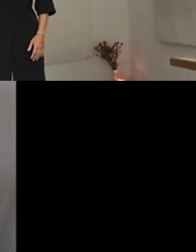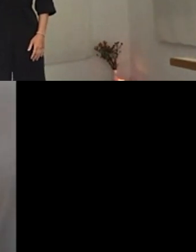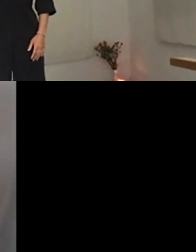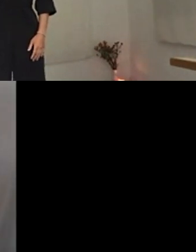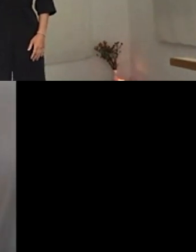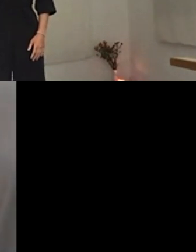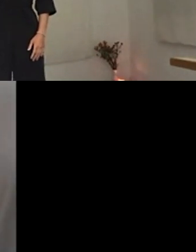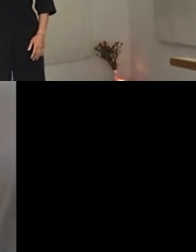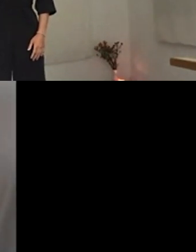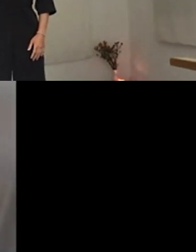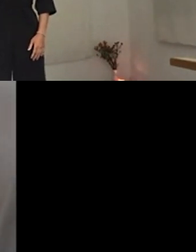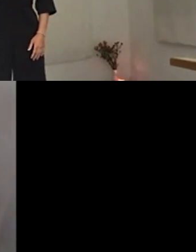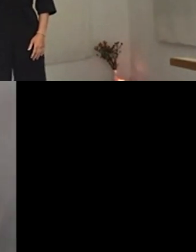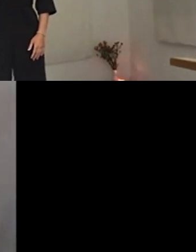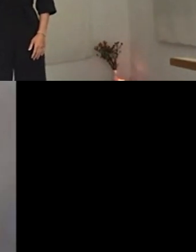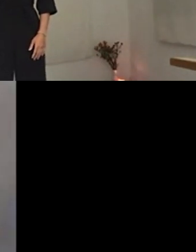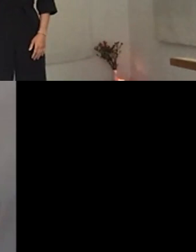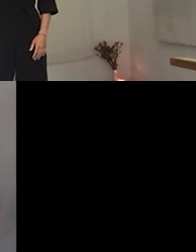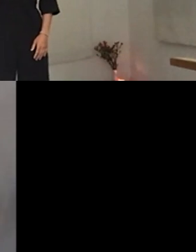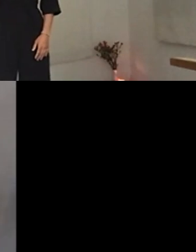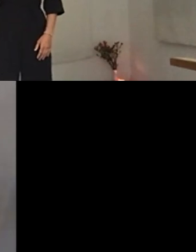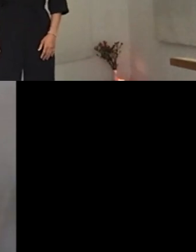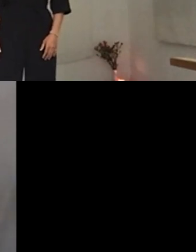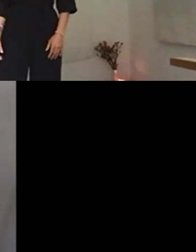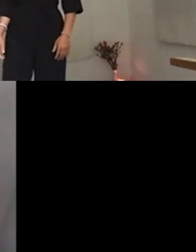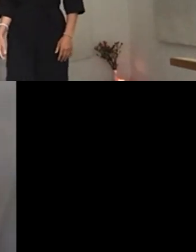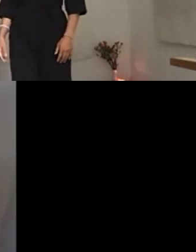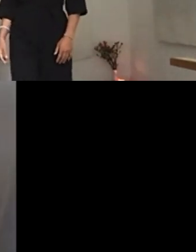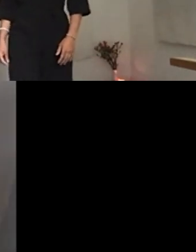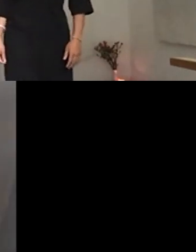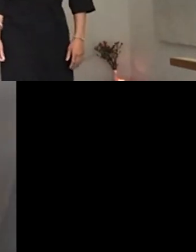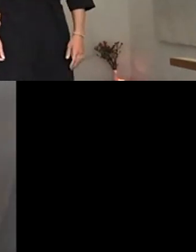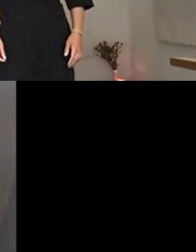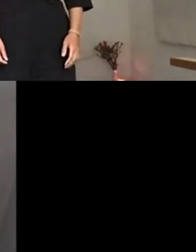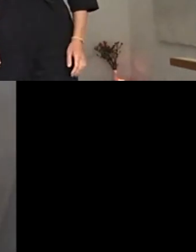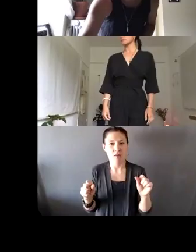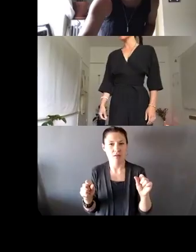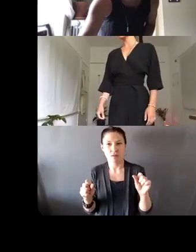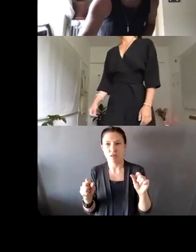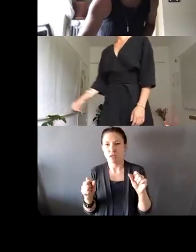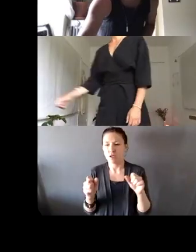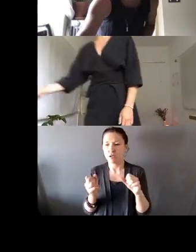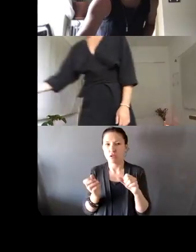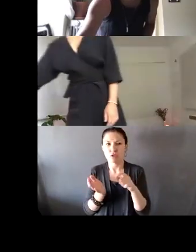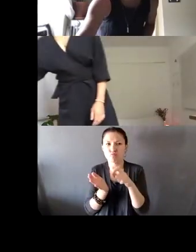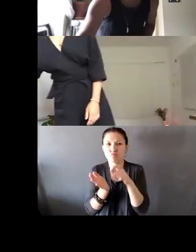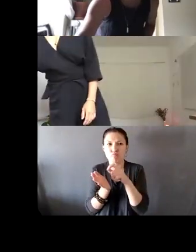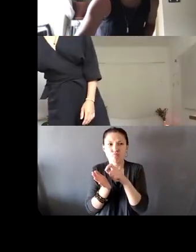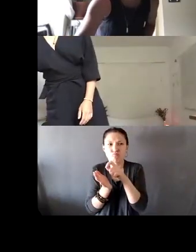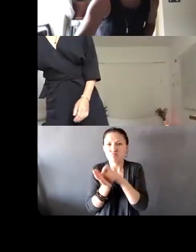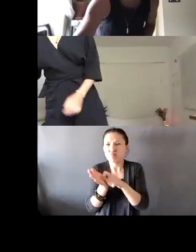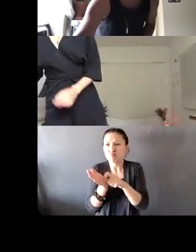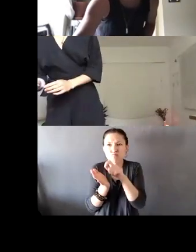take a minute to make